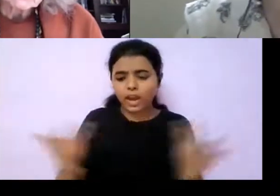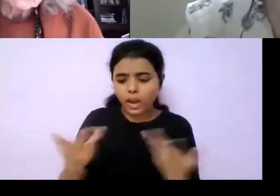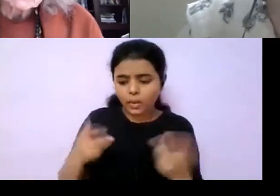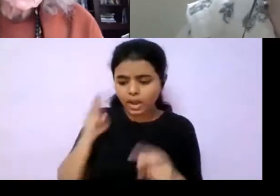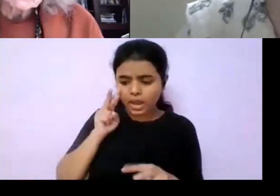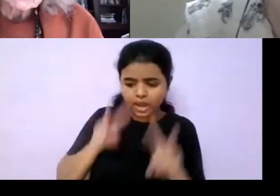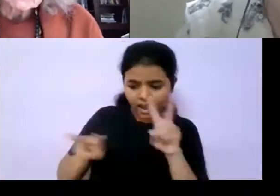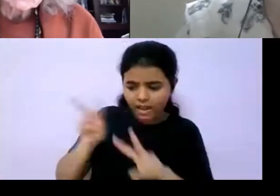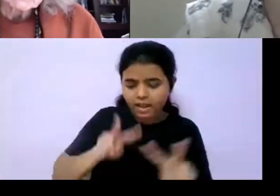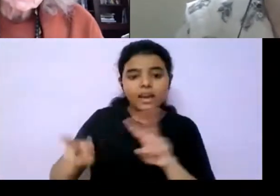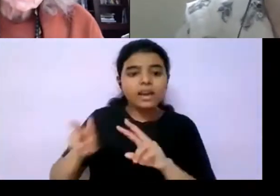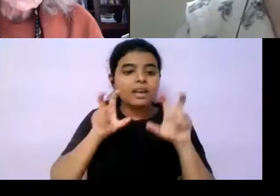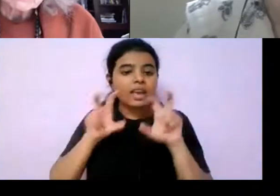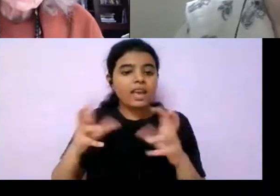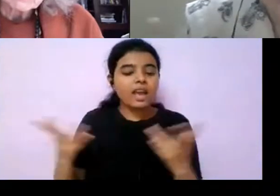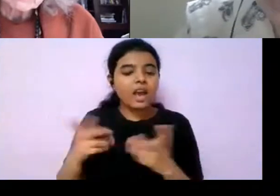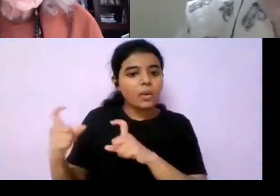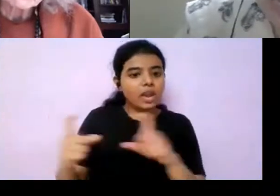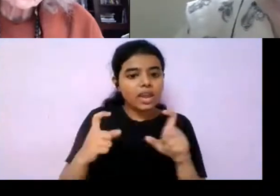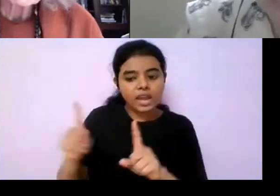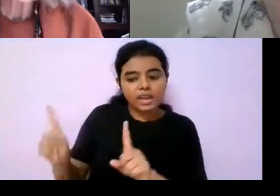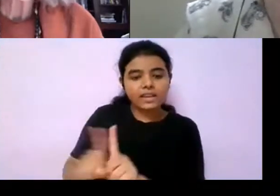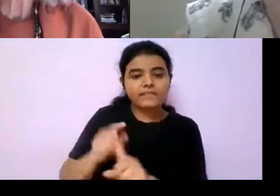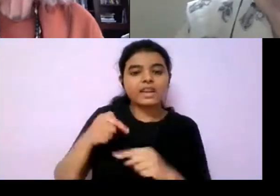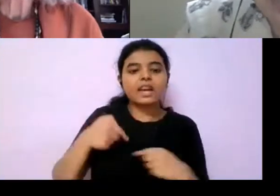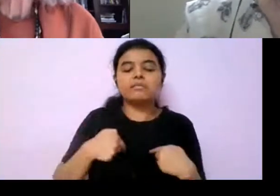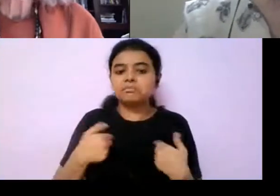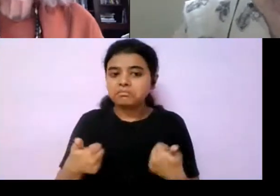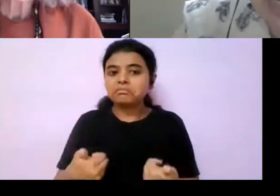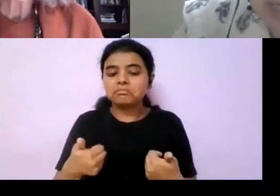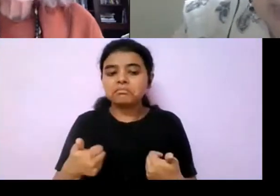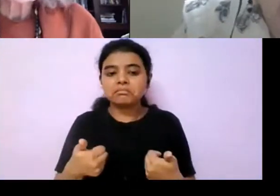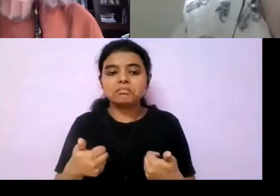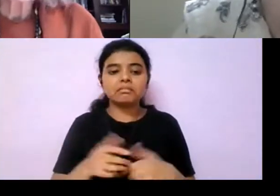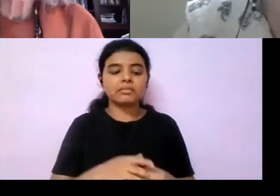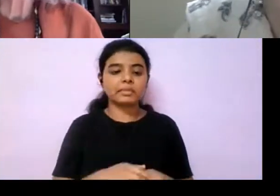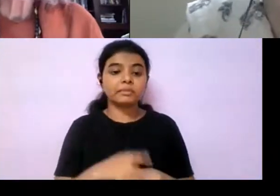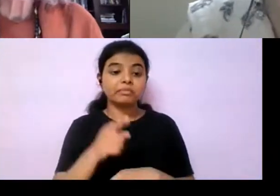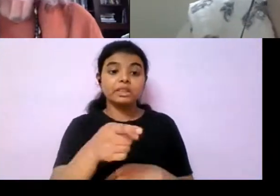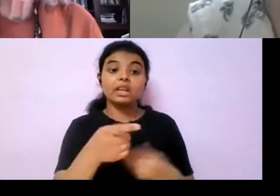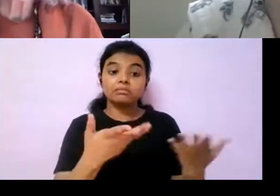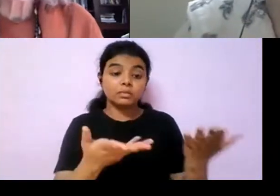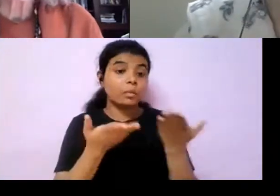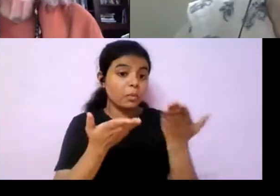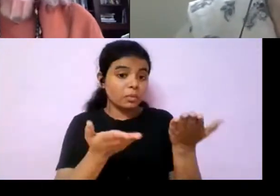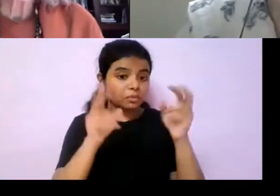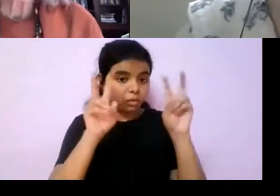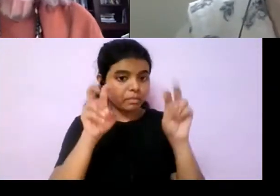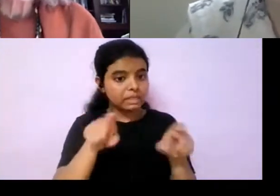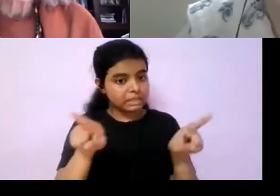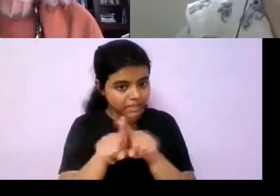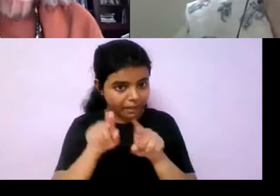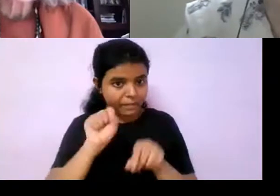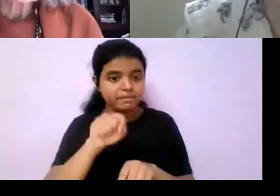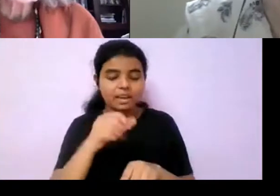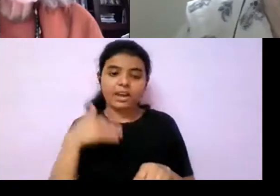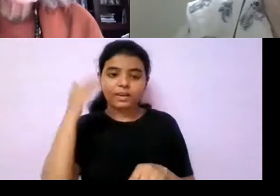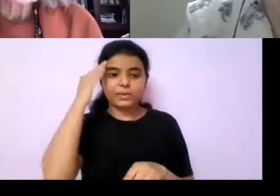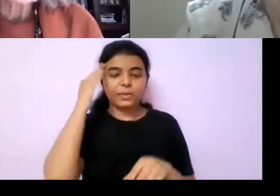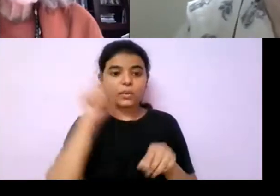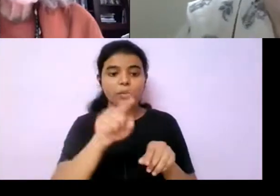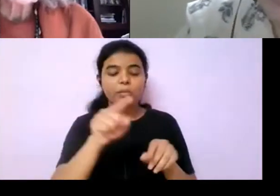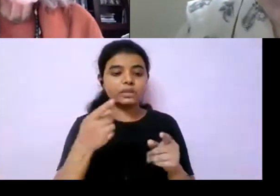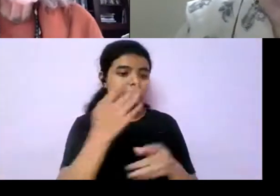an ethics of care. Today, in fact, this is precisely what Professor Kittay will be talking about: disability and an ethics of